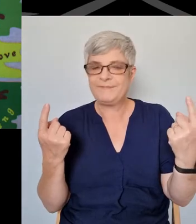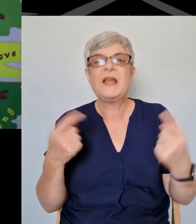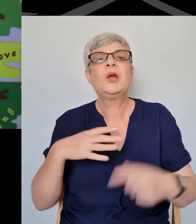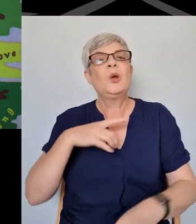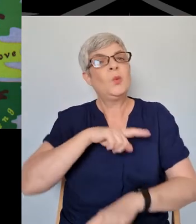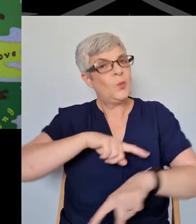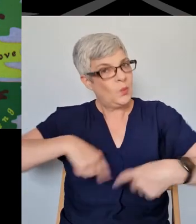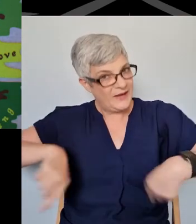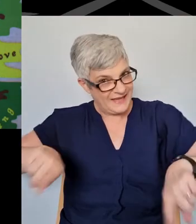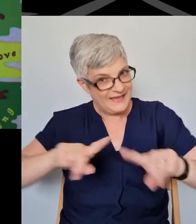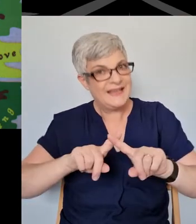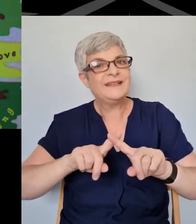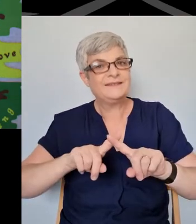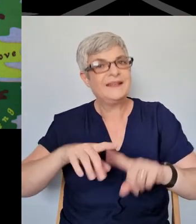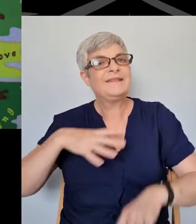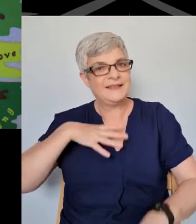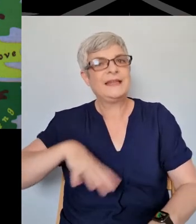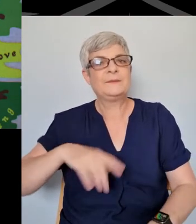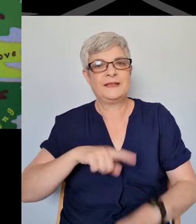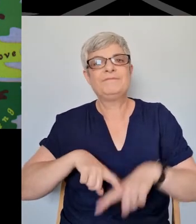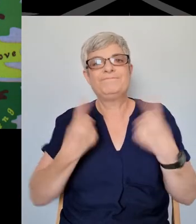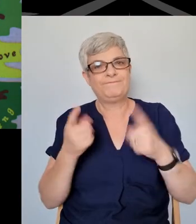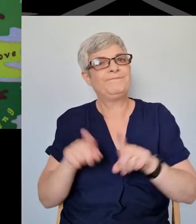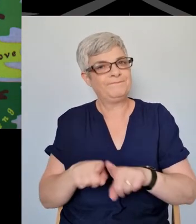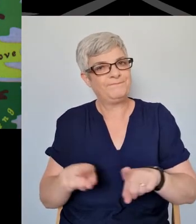We need to be different.